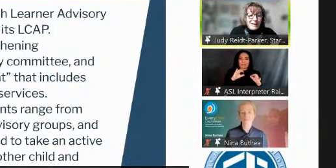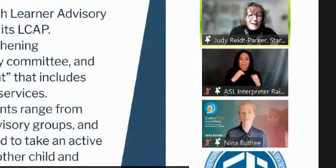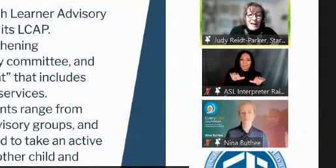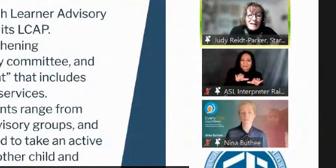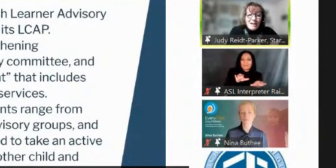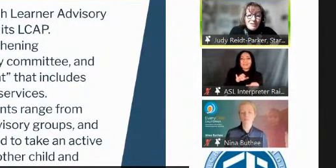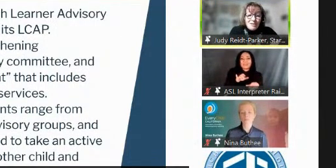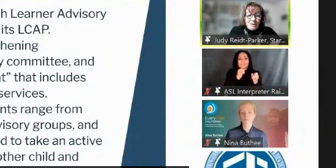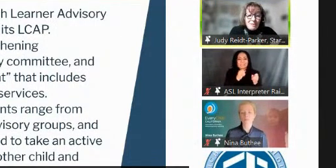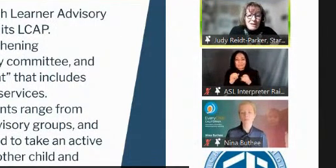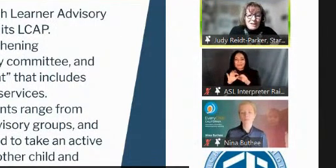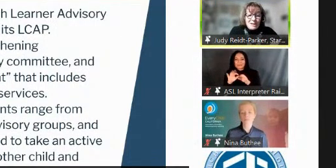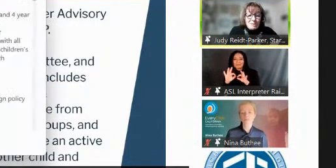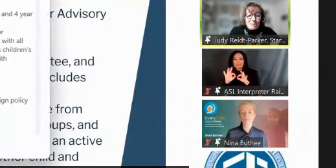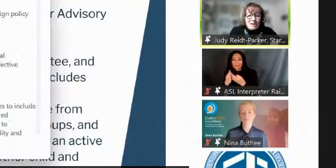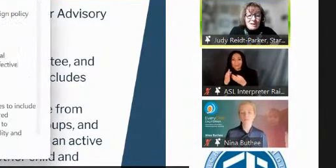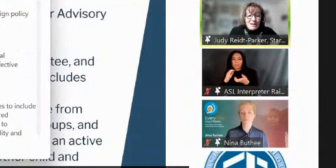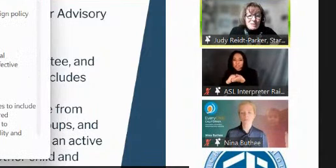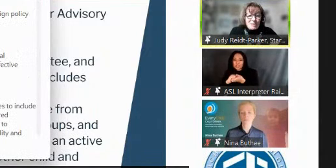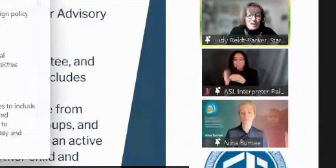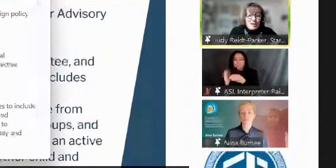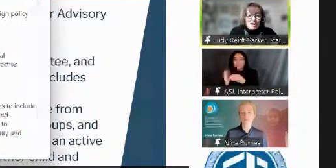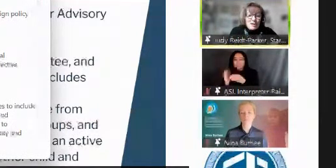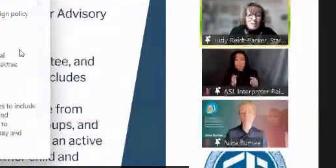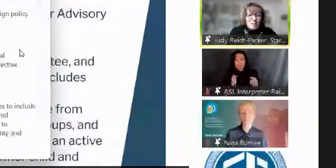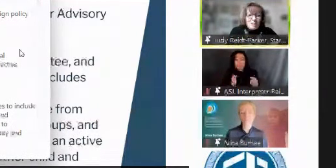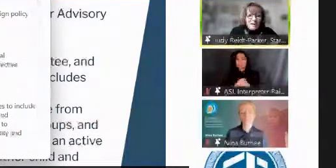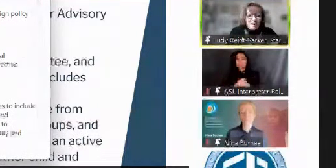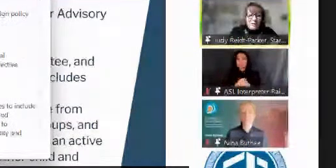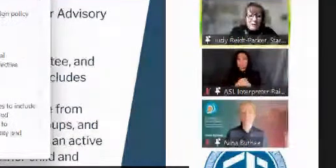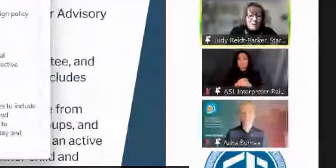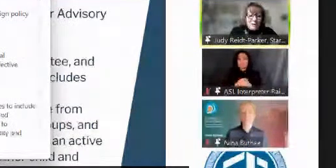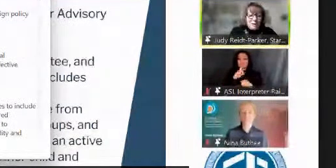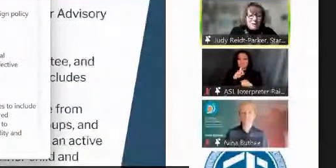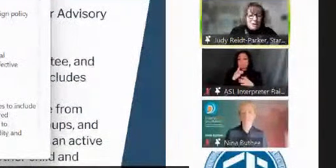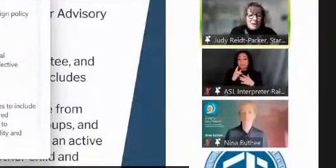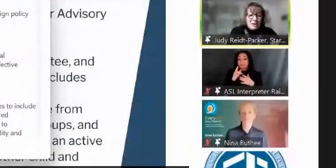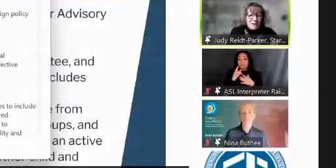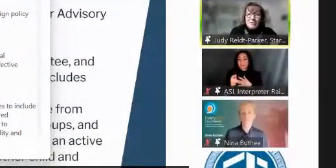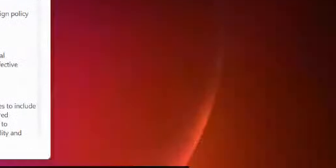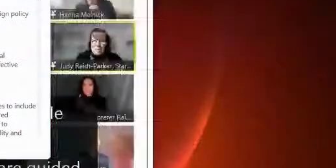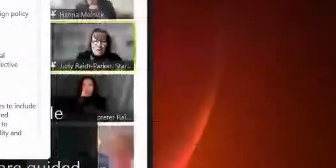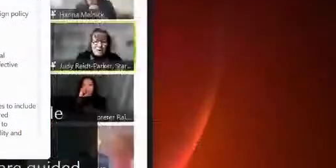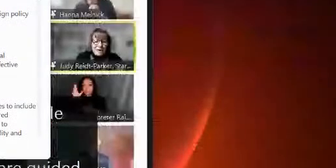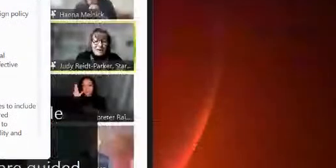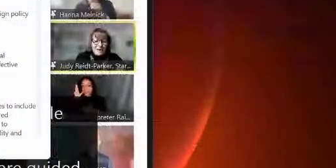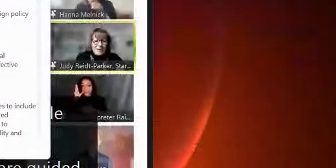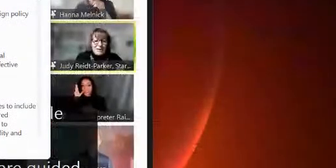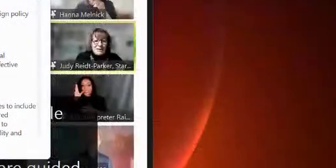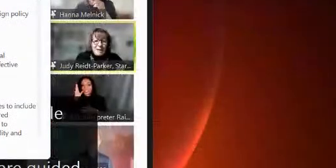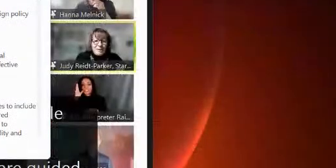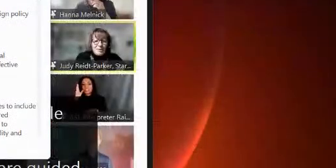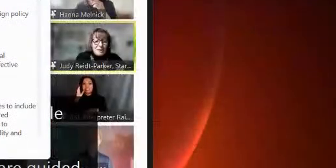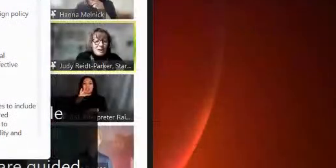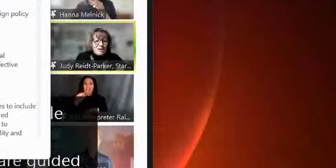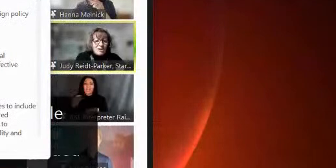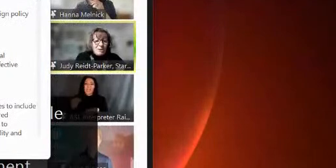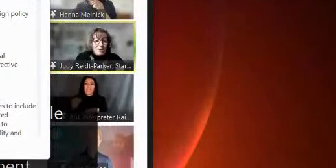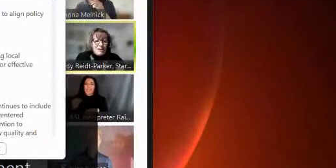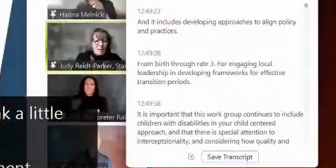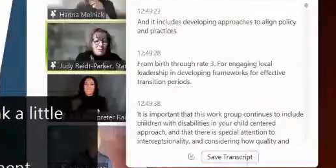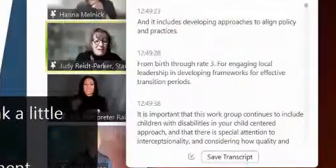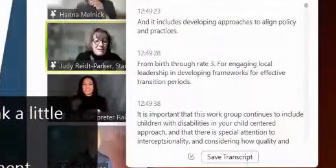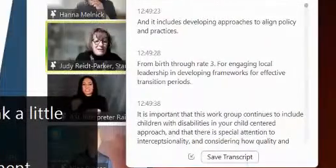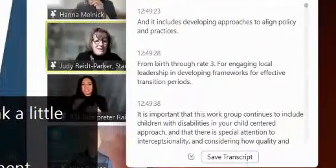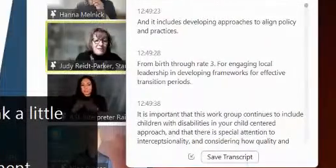on. Head Start family and community engagement are guided by the Parent, Family, and Community Engagement Framework, and there are established